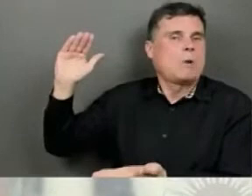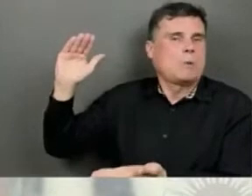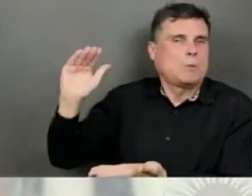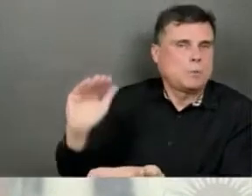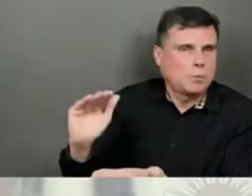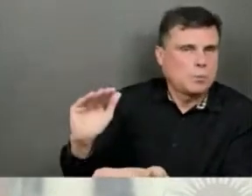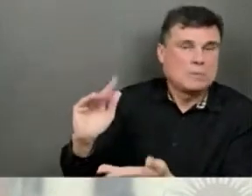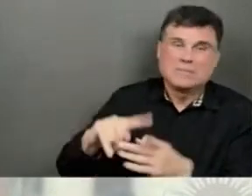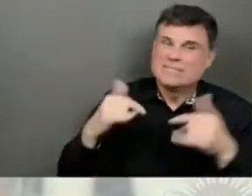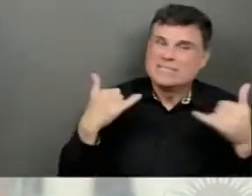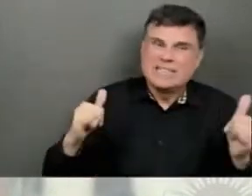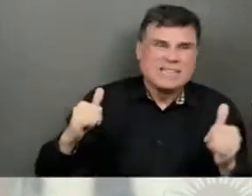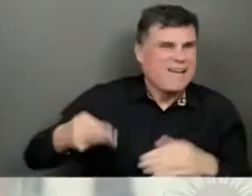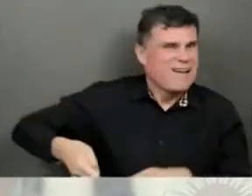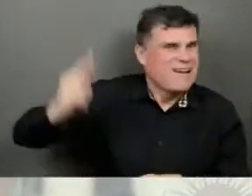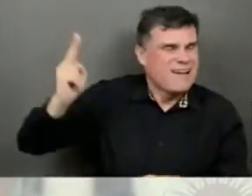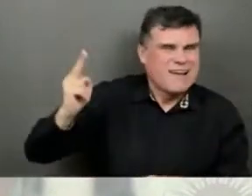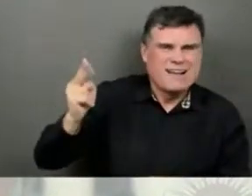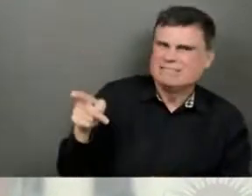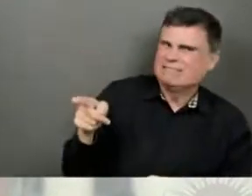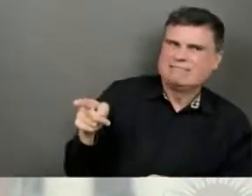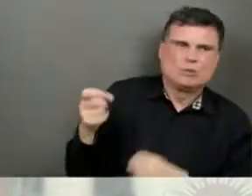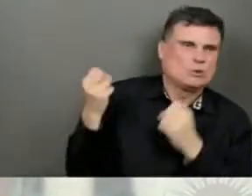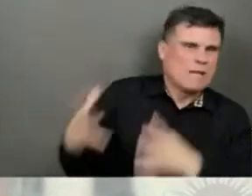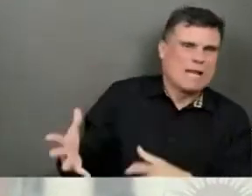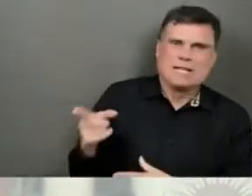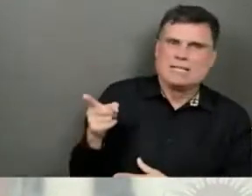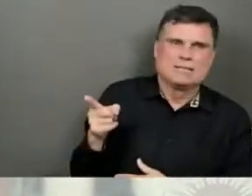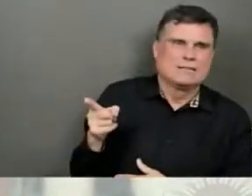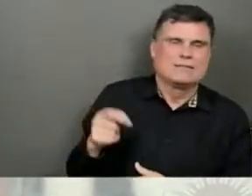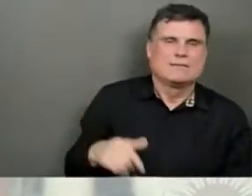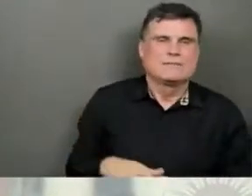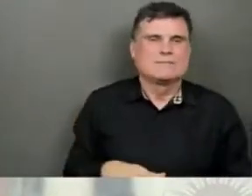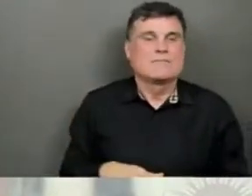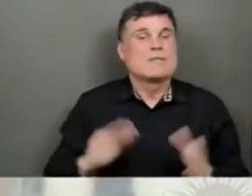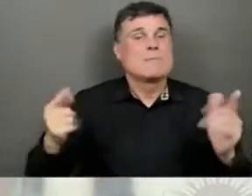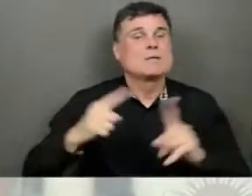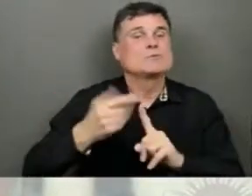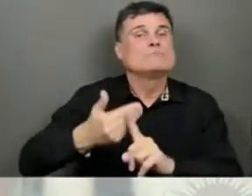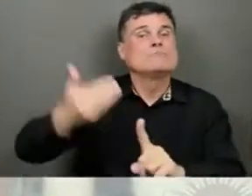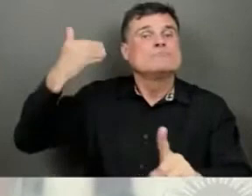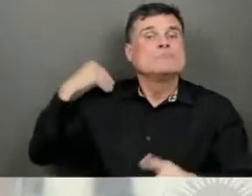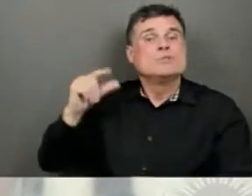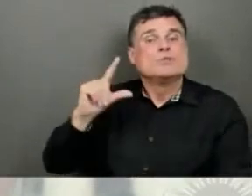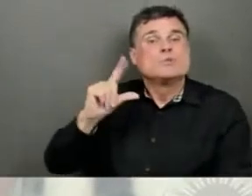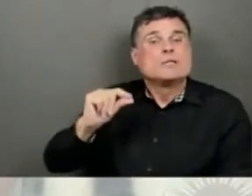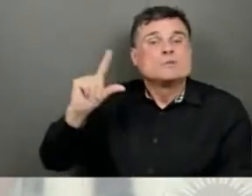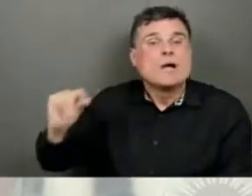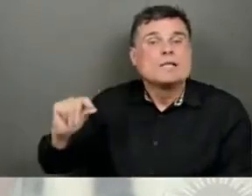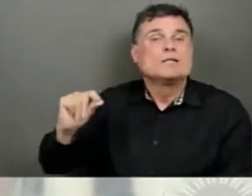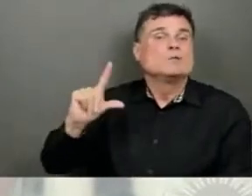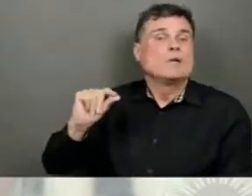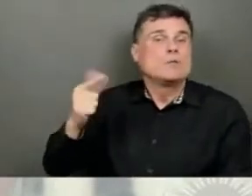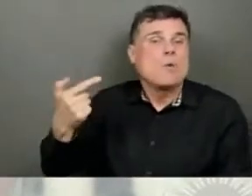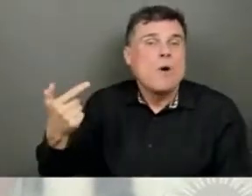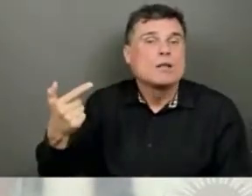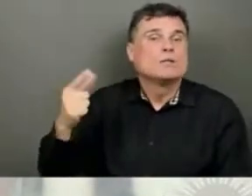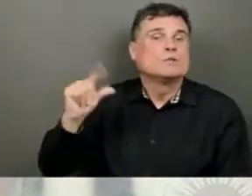the pandemic in 20 and 21. And the first part of 22, we were seeing hospital census